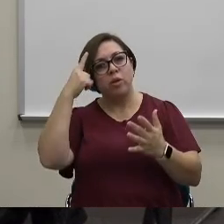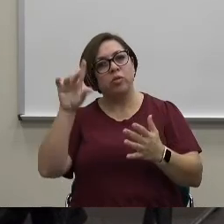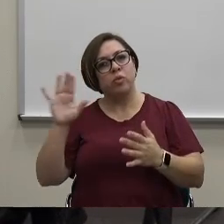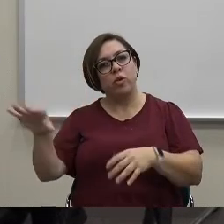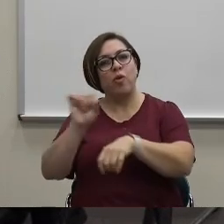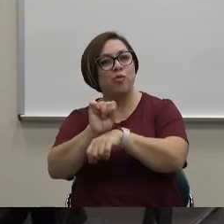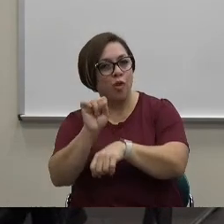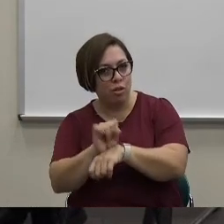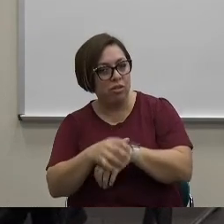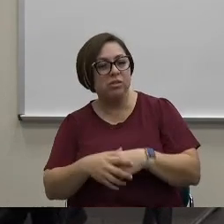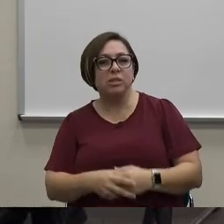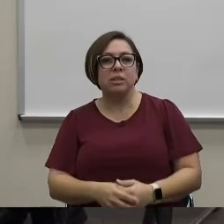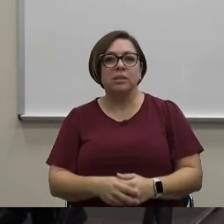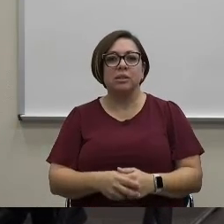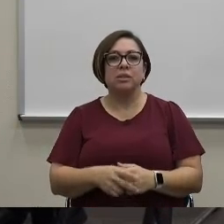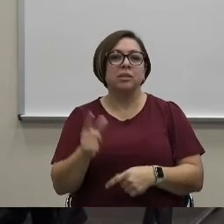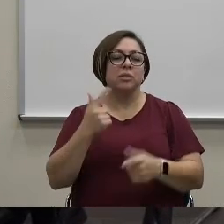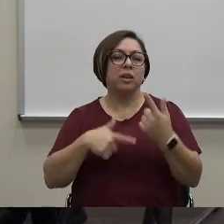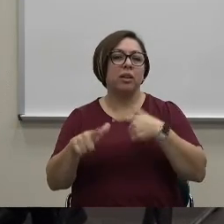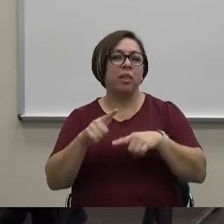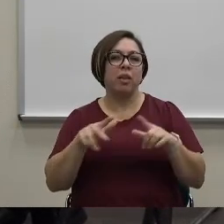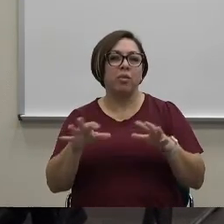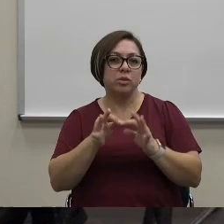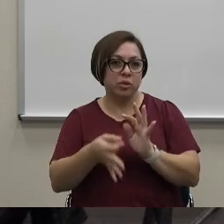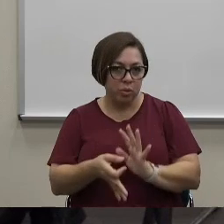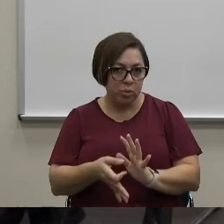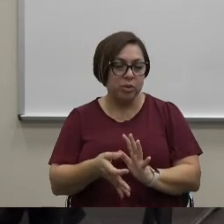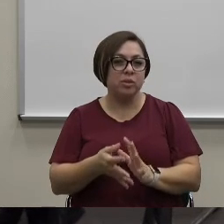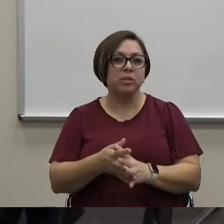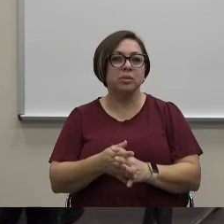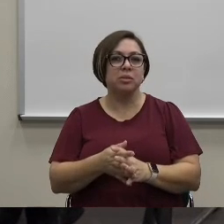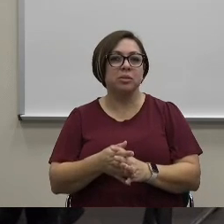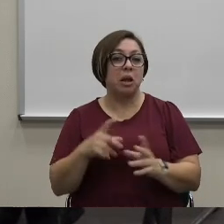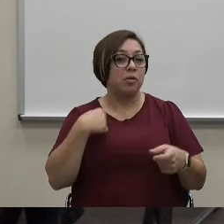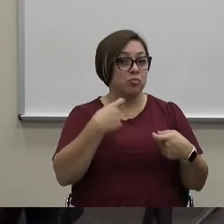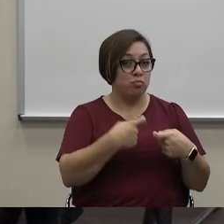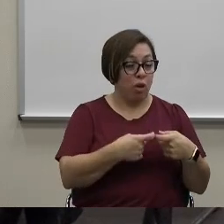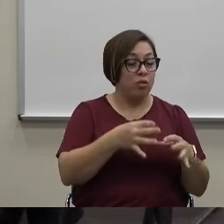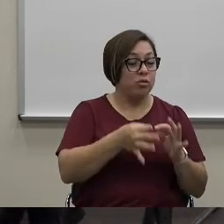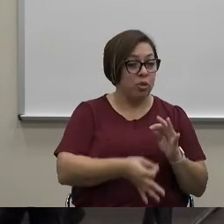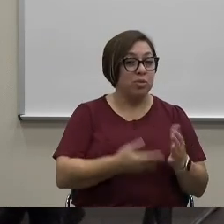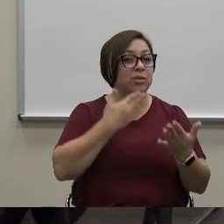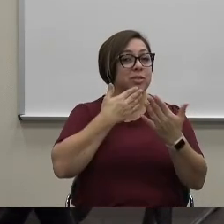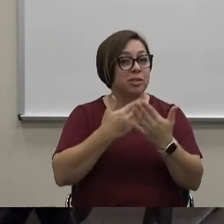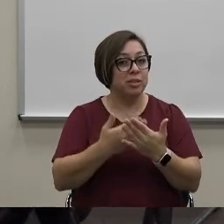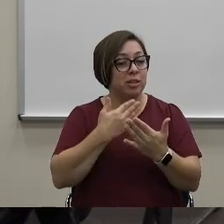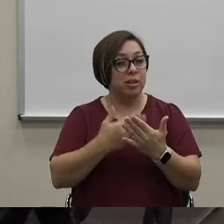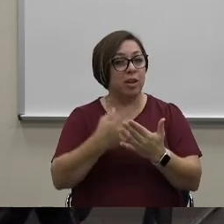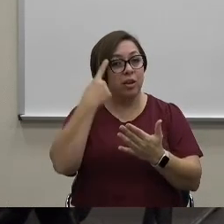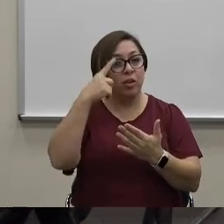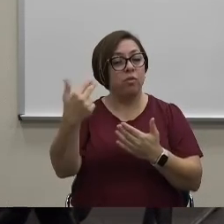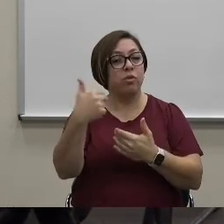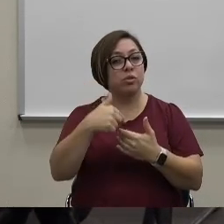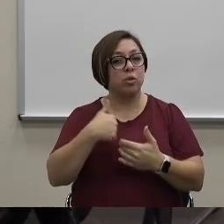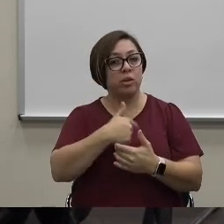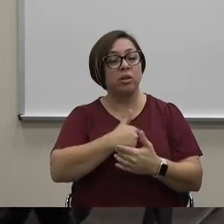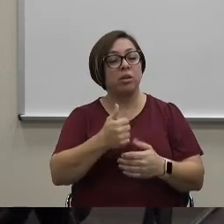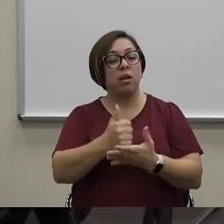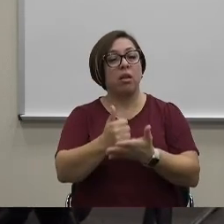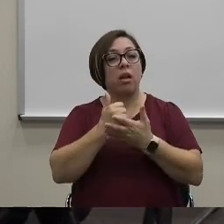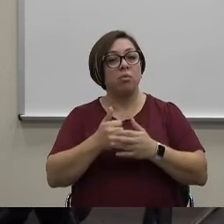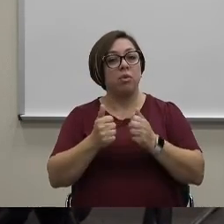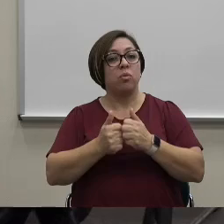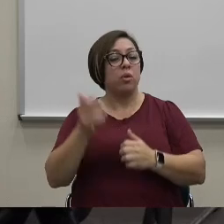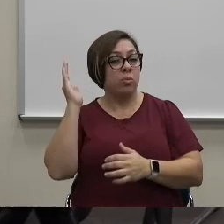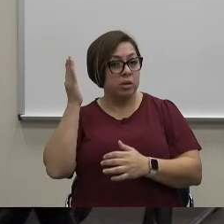work. The sign language interpreter and Spanish interpreters, thank you all for helping with these presentations. So it's a big